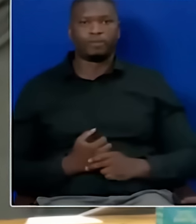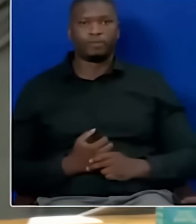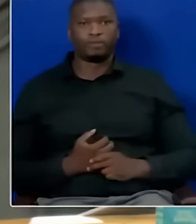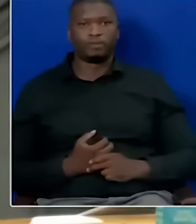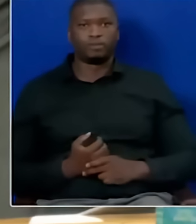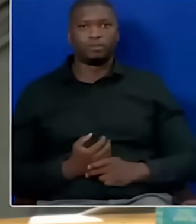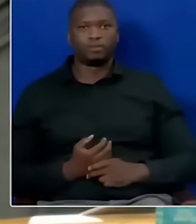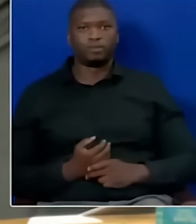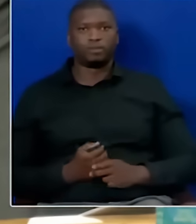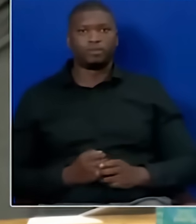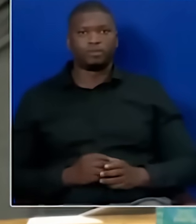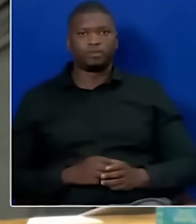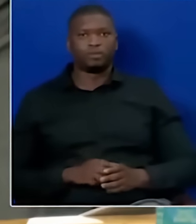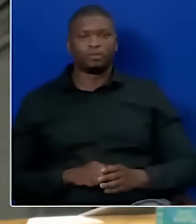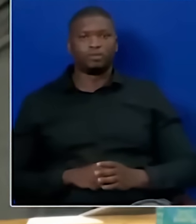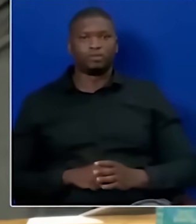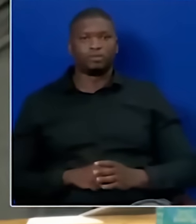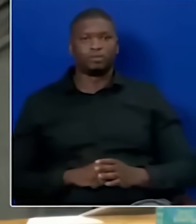in paragraph 4,